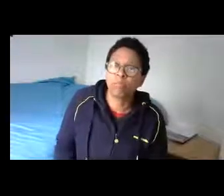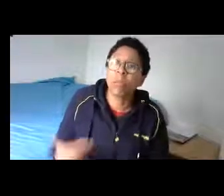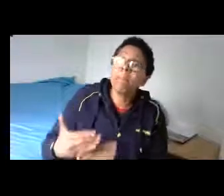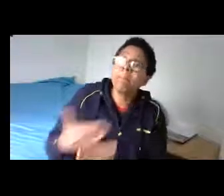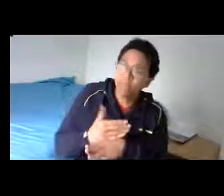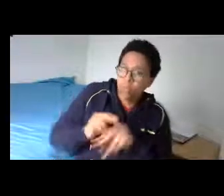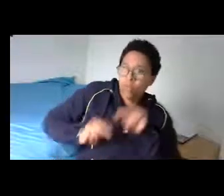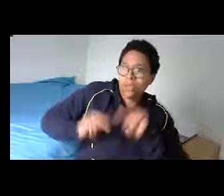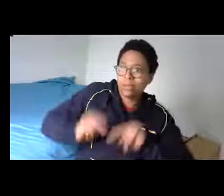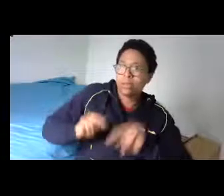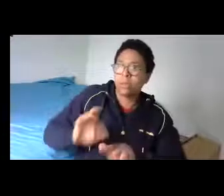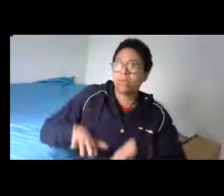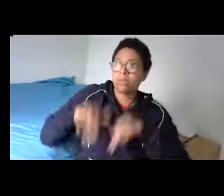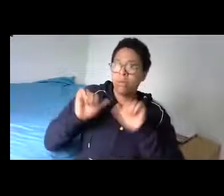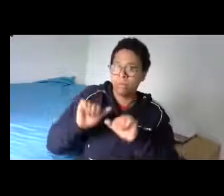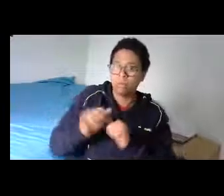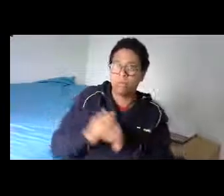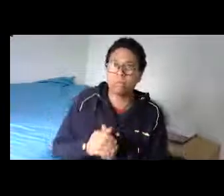place.